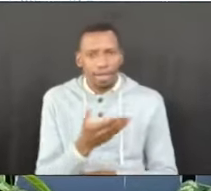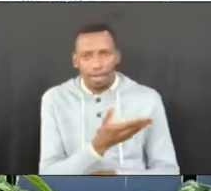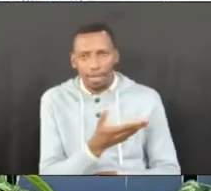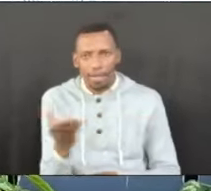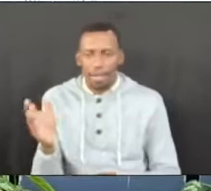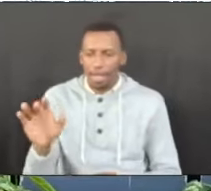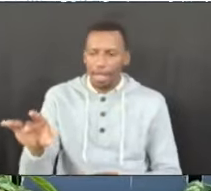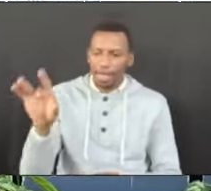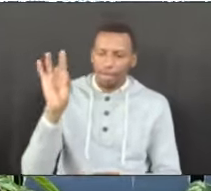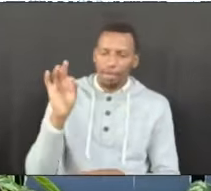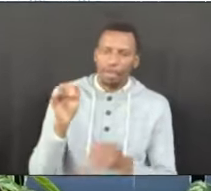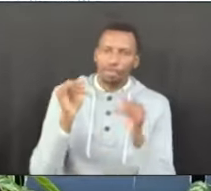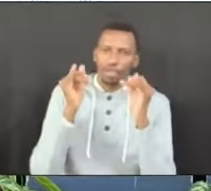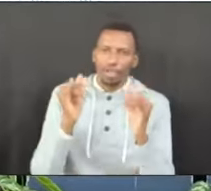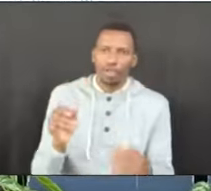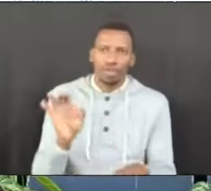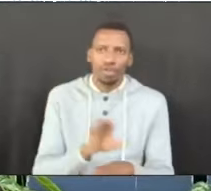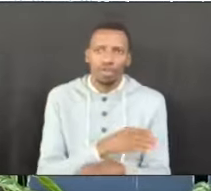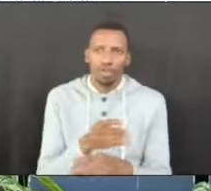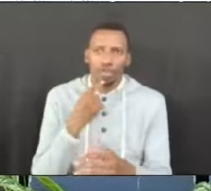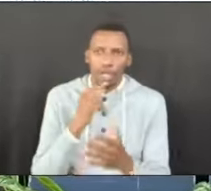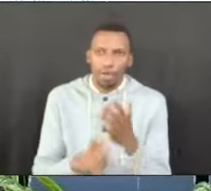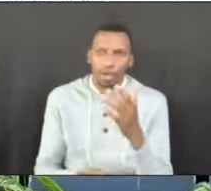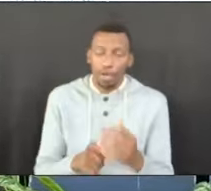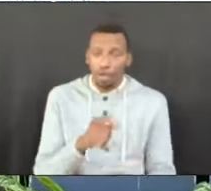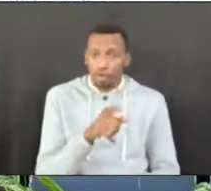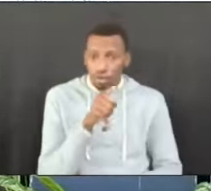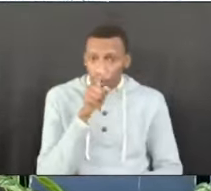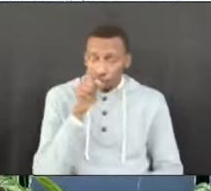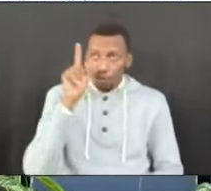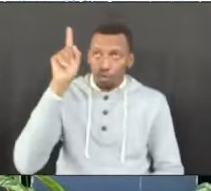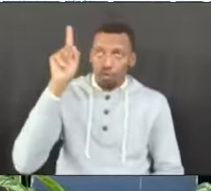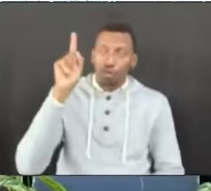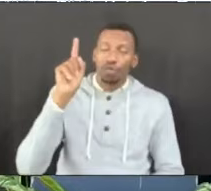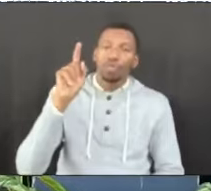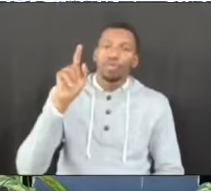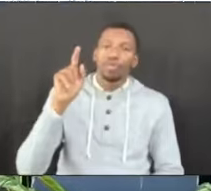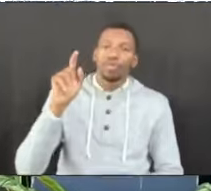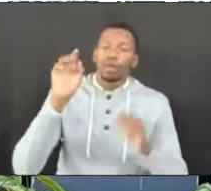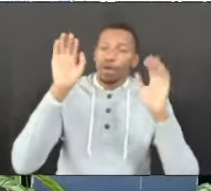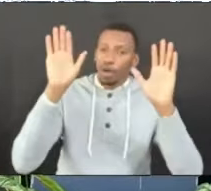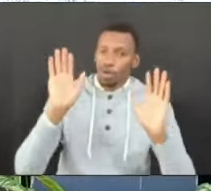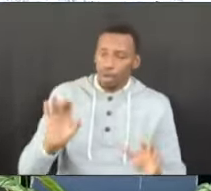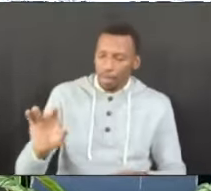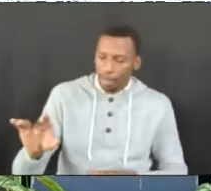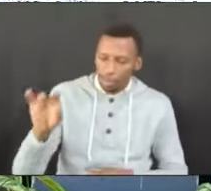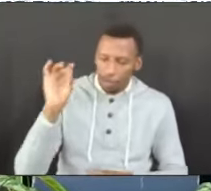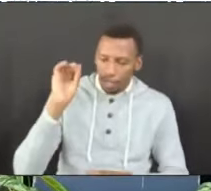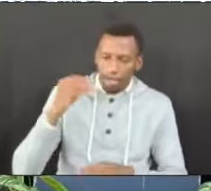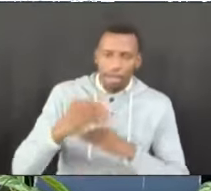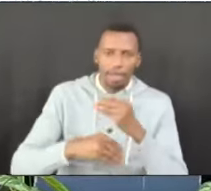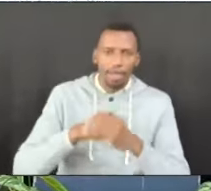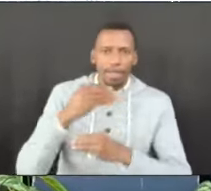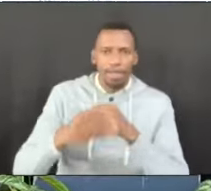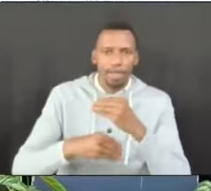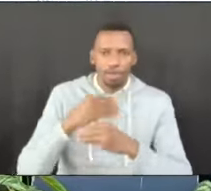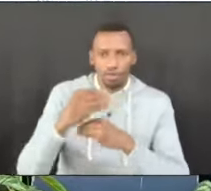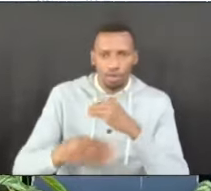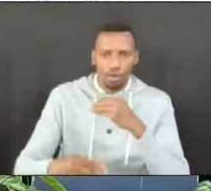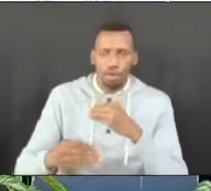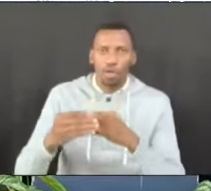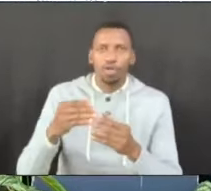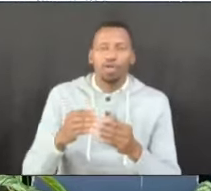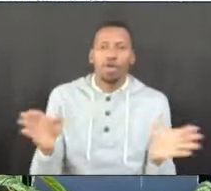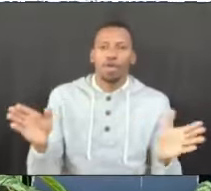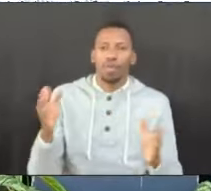And the song was saying what? You are worthy to take the scroll and to open its seals because of what? You